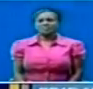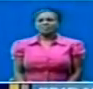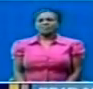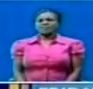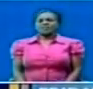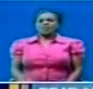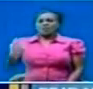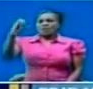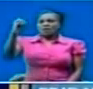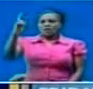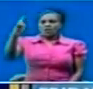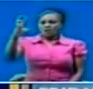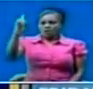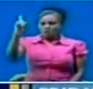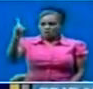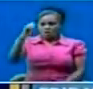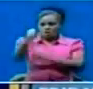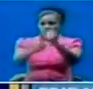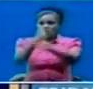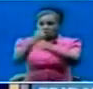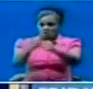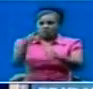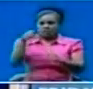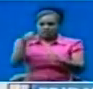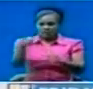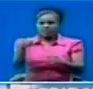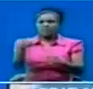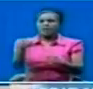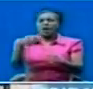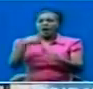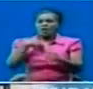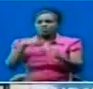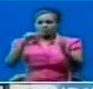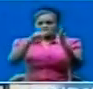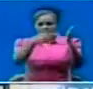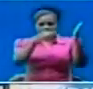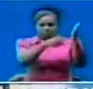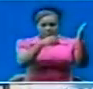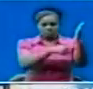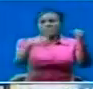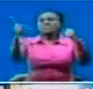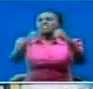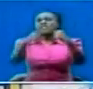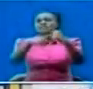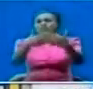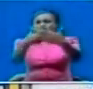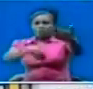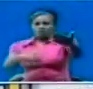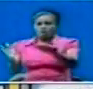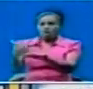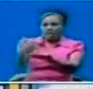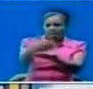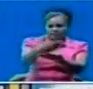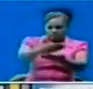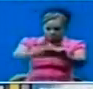The Coalition for Reforms and Democracy, or CORD, has listed all the six pressing issues on the form used for collecting signatures